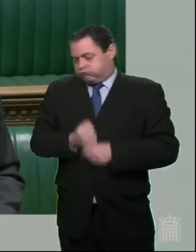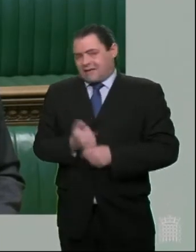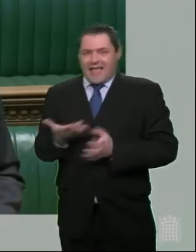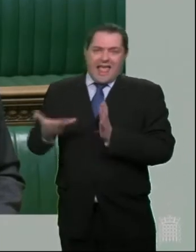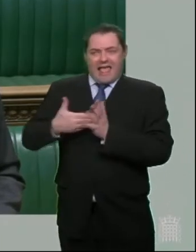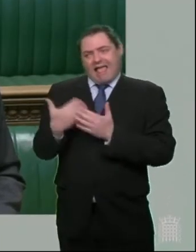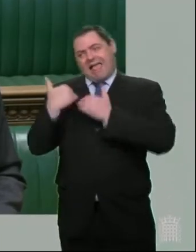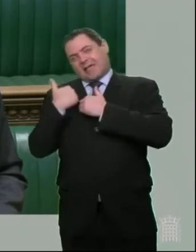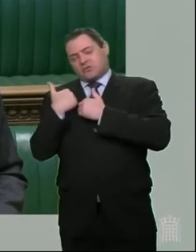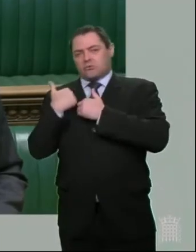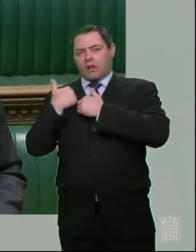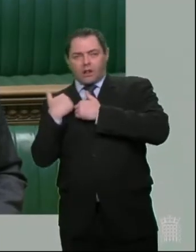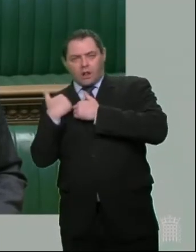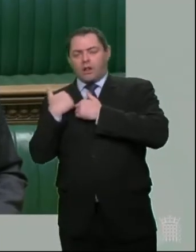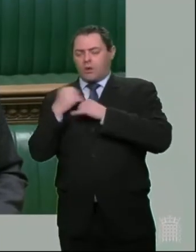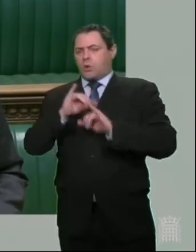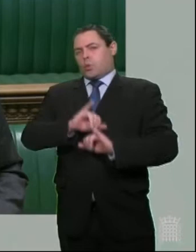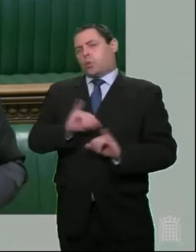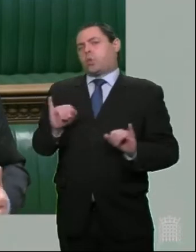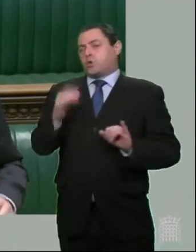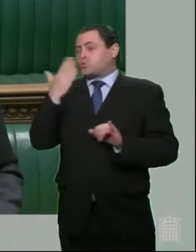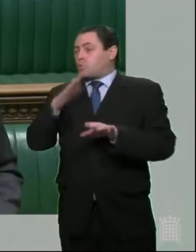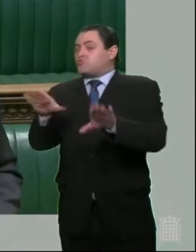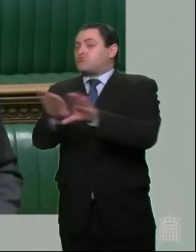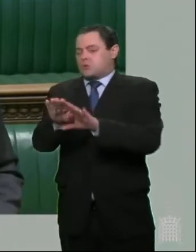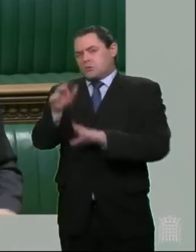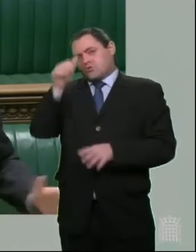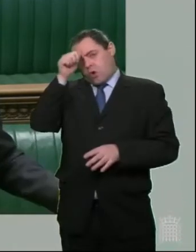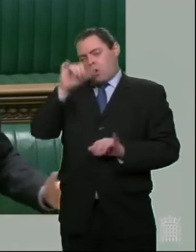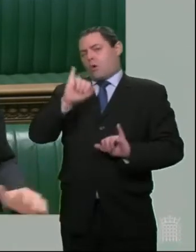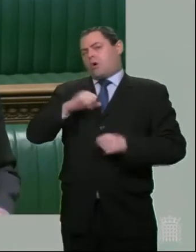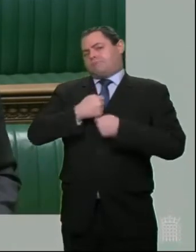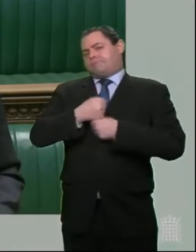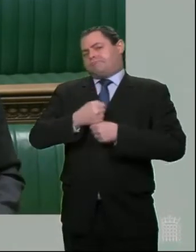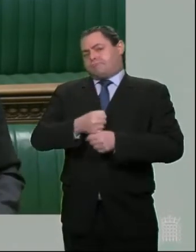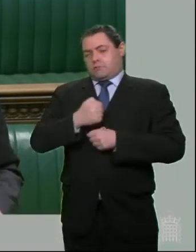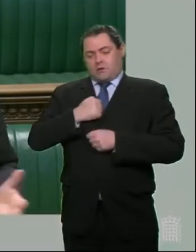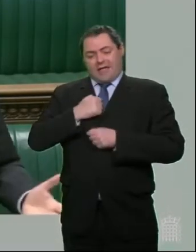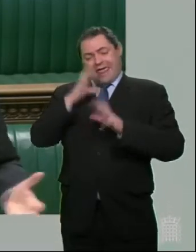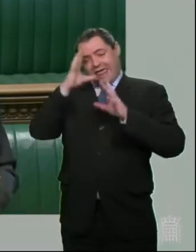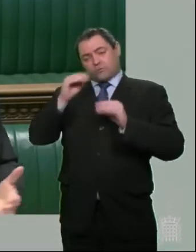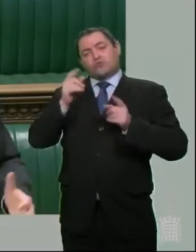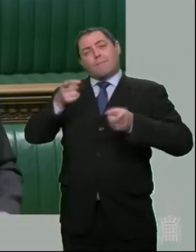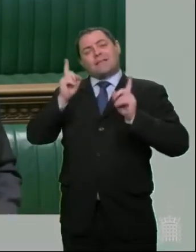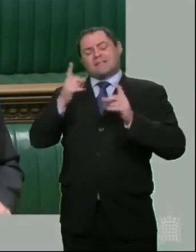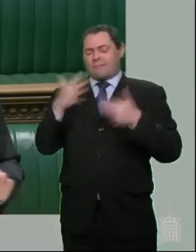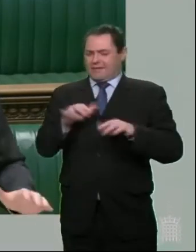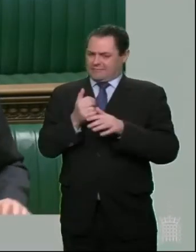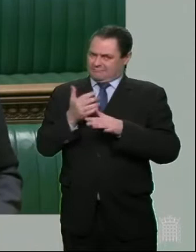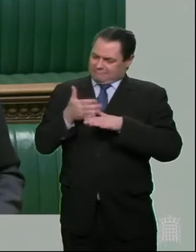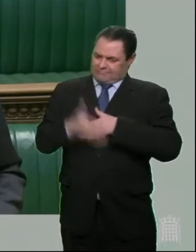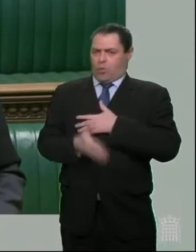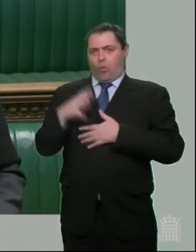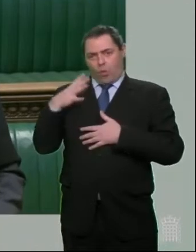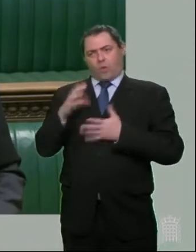burden that we've placed on families by closing the schools. And no one has worked harder than my honourable friend, the Secretary of State for Education, to keep schools open. We all